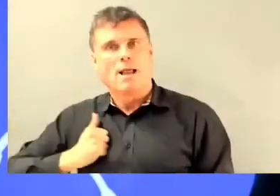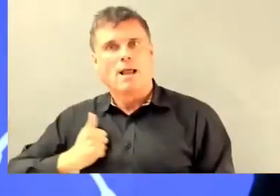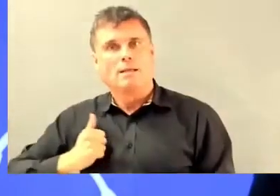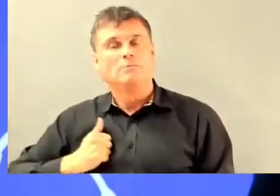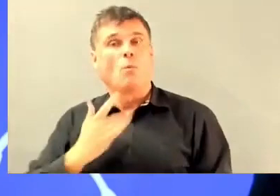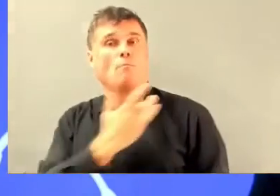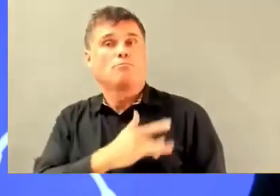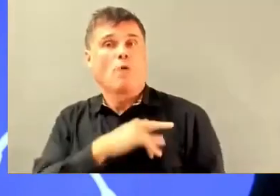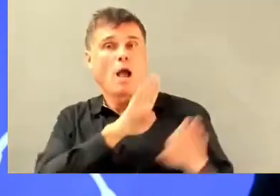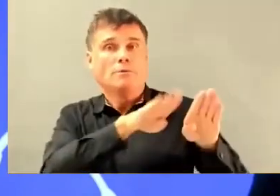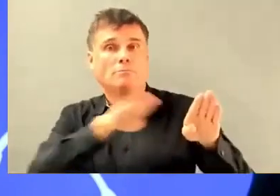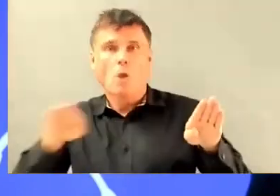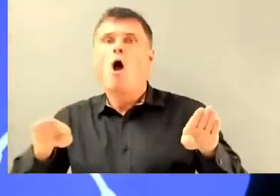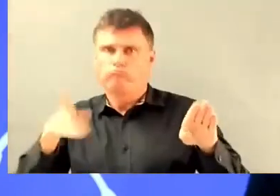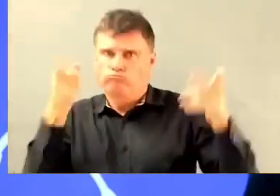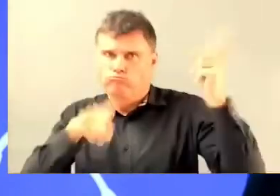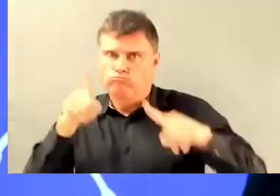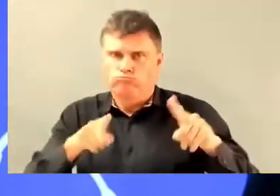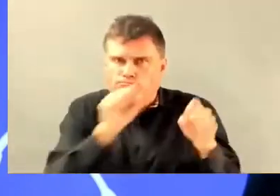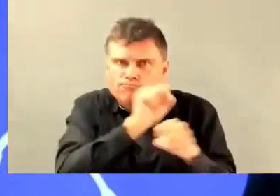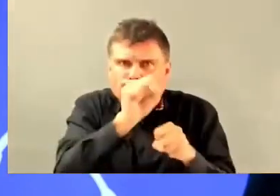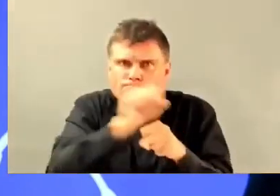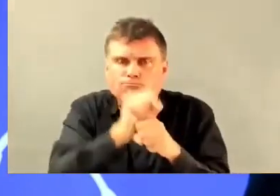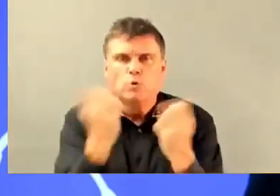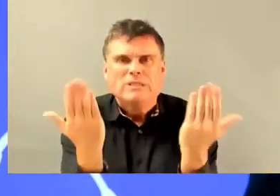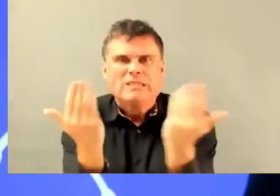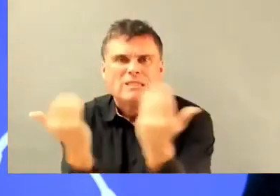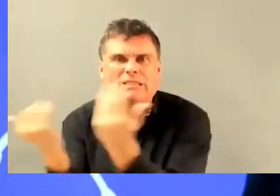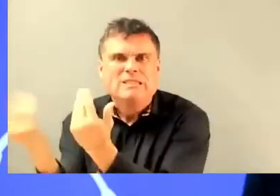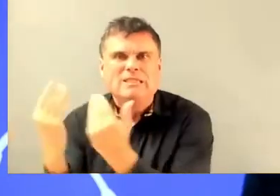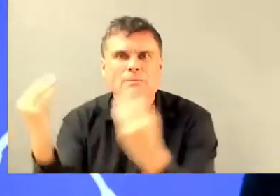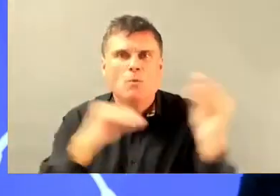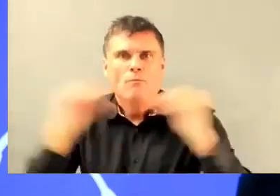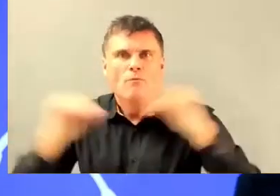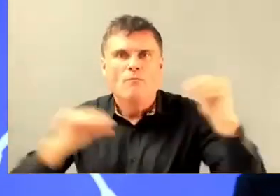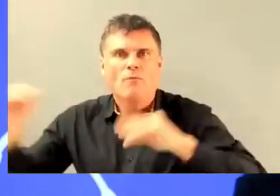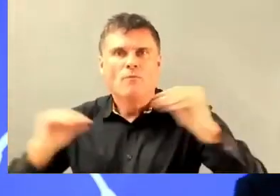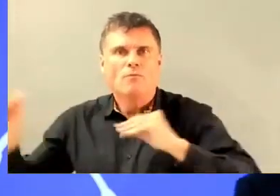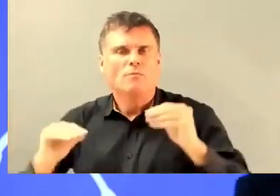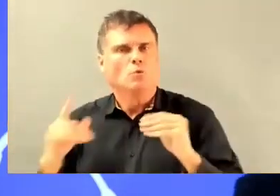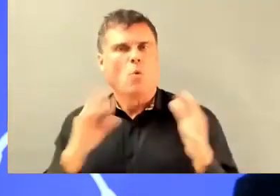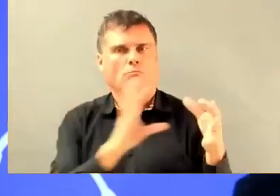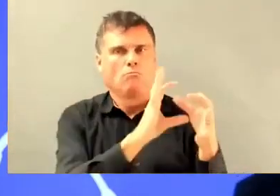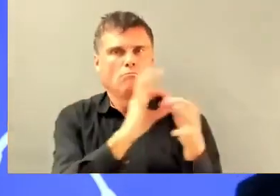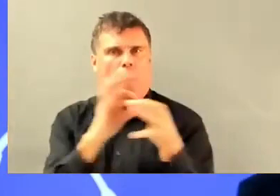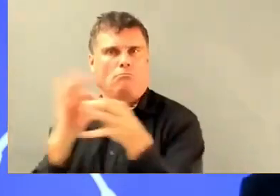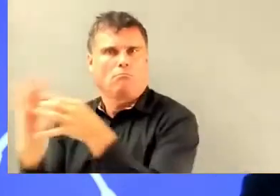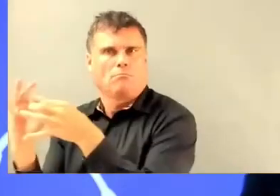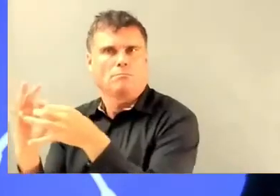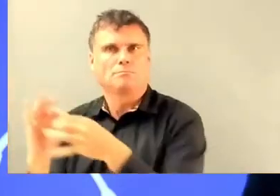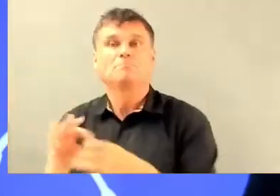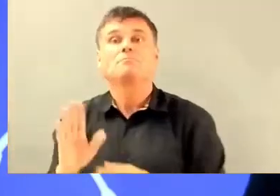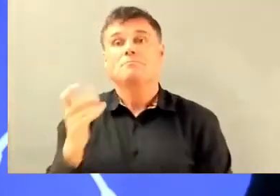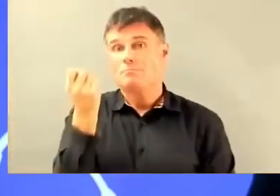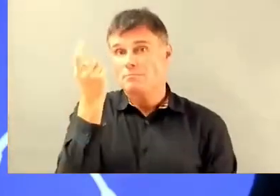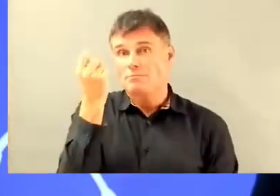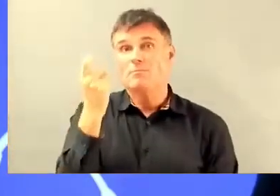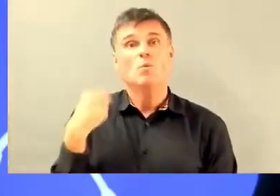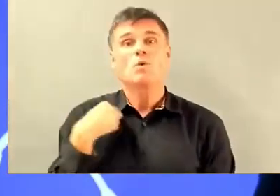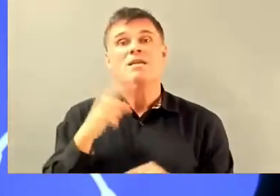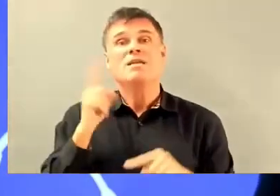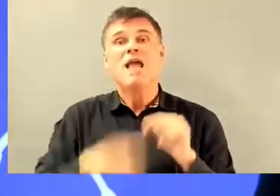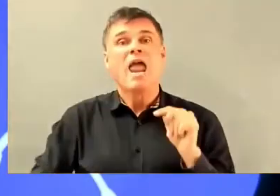area, and that's important. But we want to be combined. This is not this cannot become a battle between Canadian provinces.